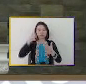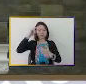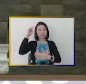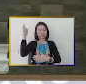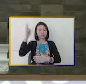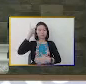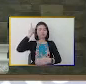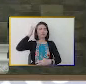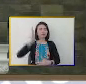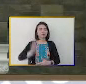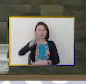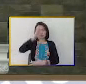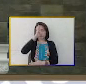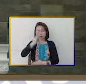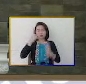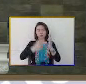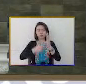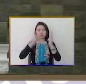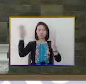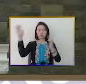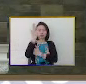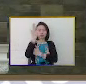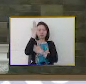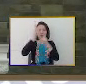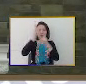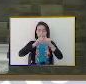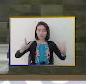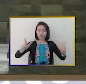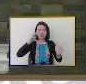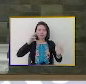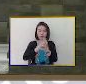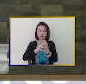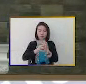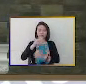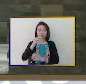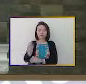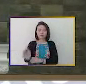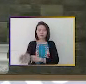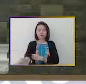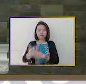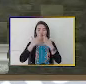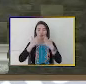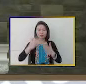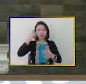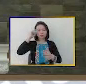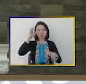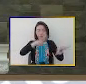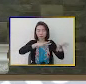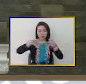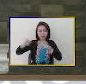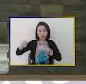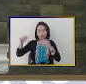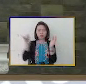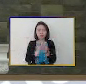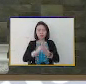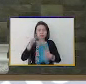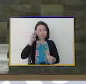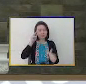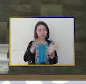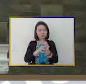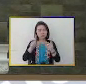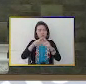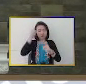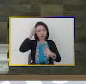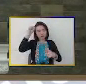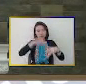God. What a great message. Thank you for putting that message into his heart, oh, that we, that your